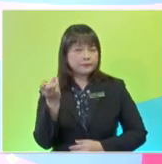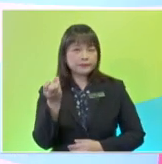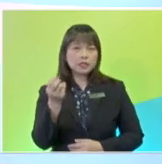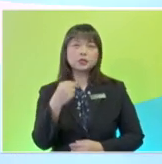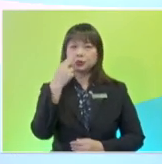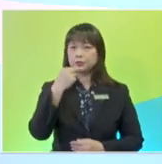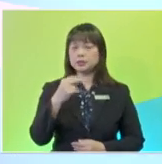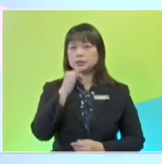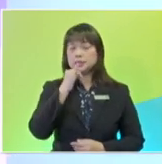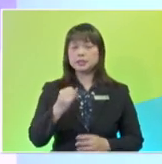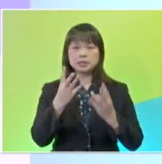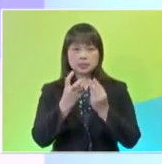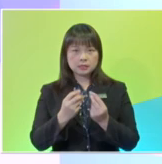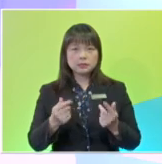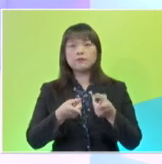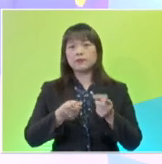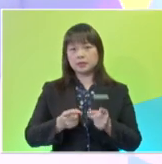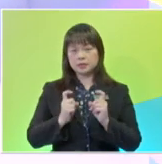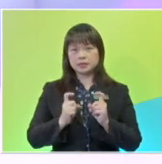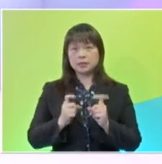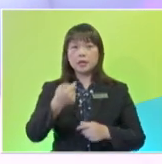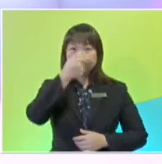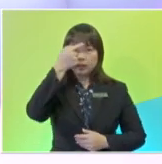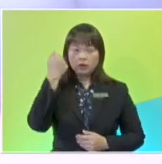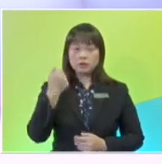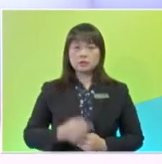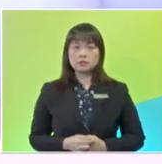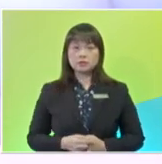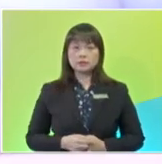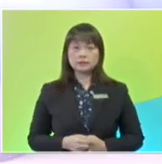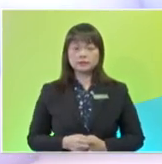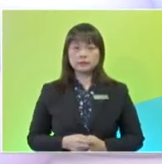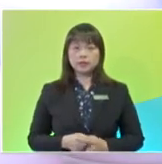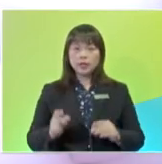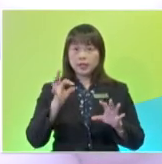dissolving faster. Yes, of course, mm-hmm. definitely. Because